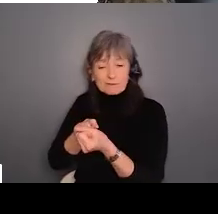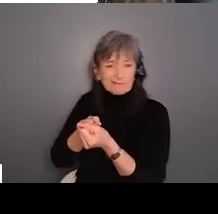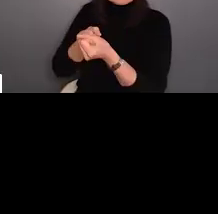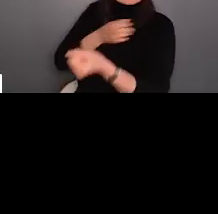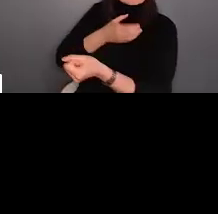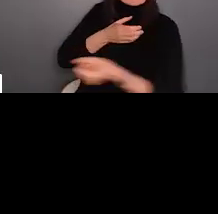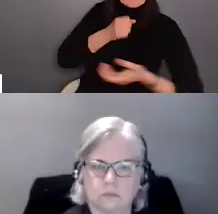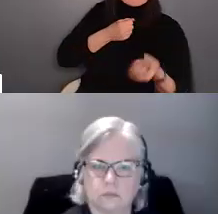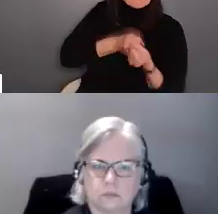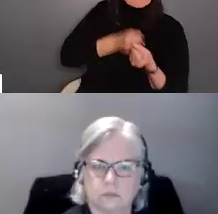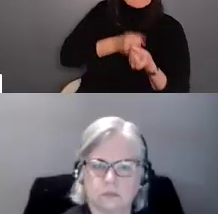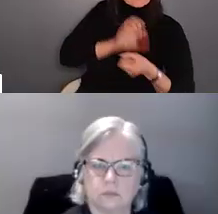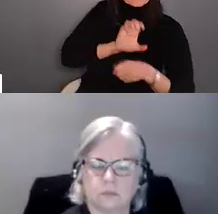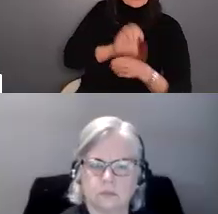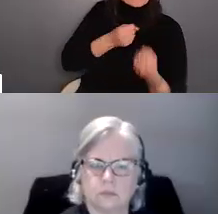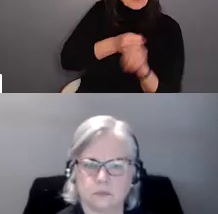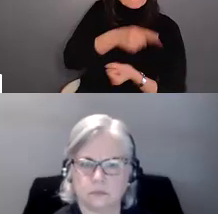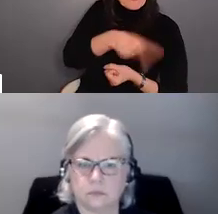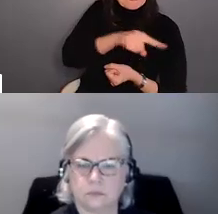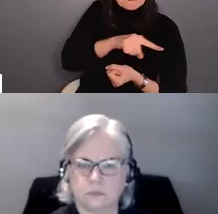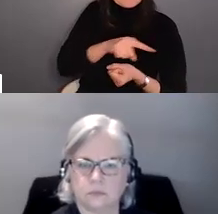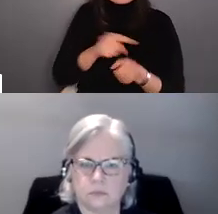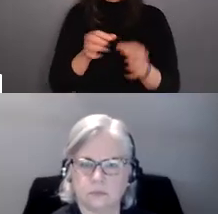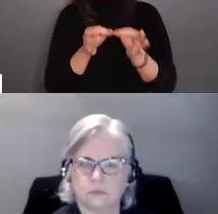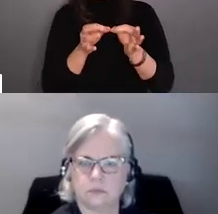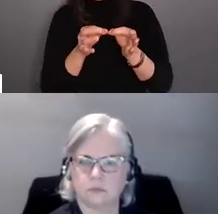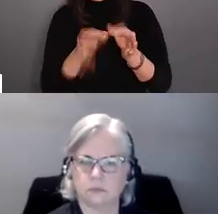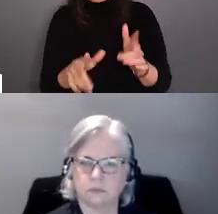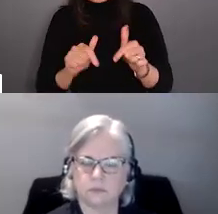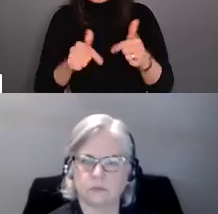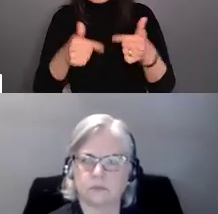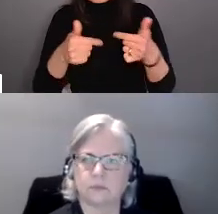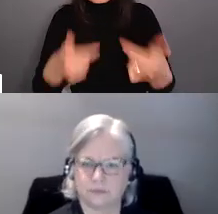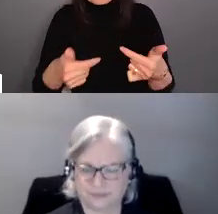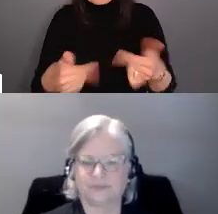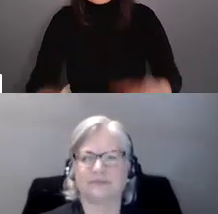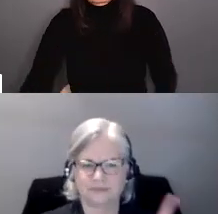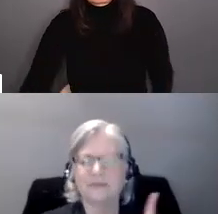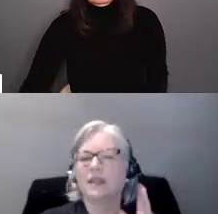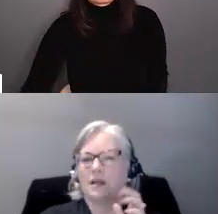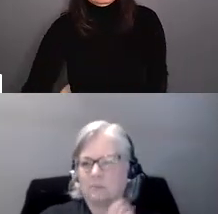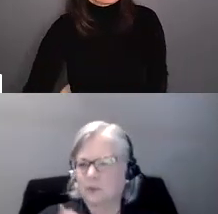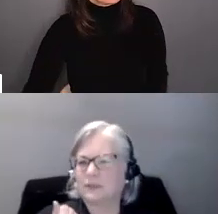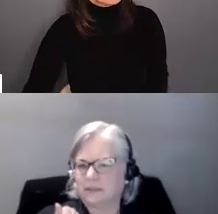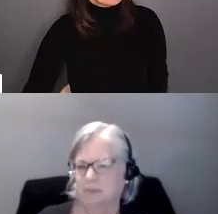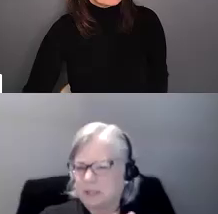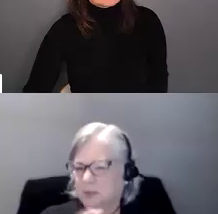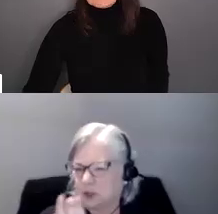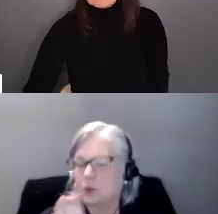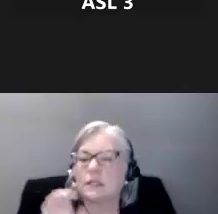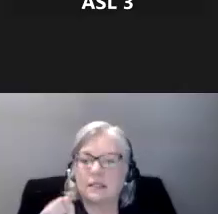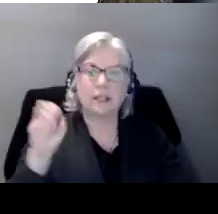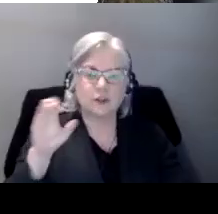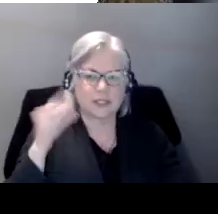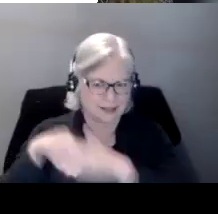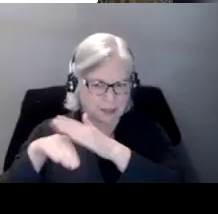chapter, most of which, I think 5 went to the Ministry of Seniors and Accessibility. And 1 went to a